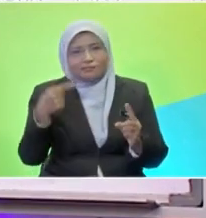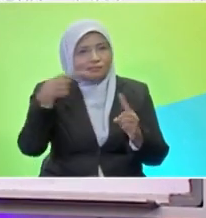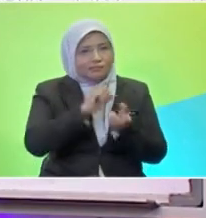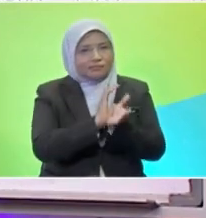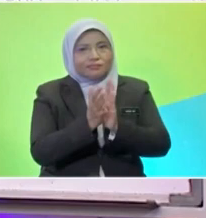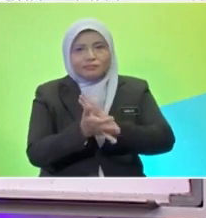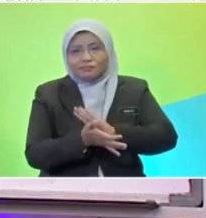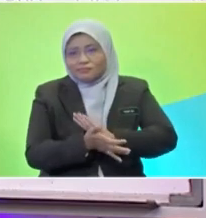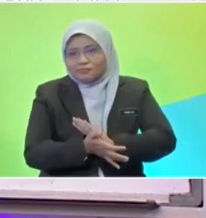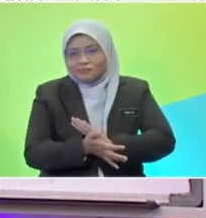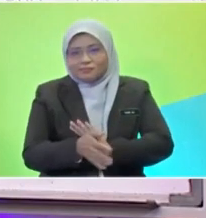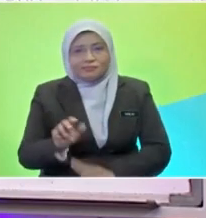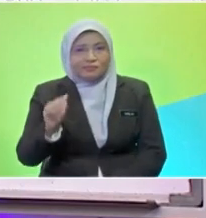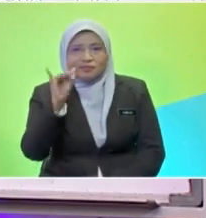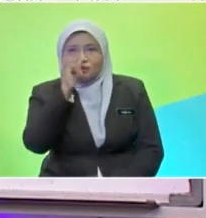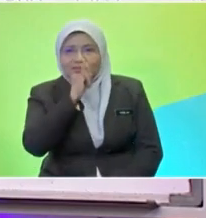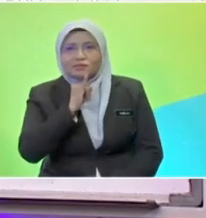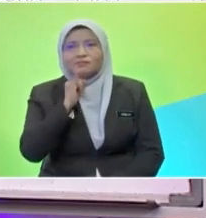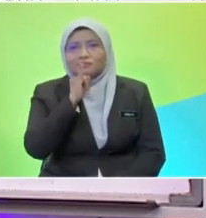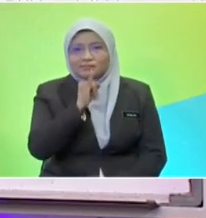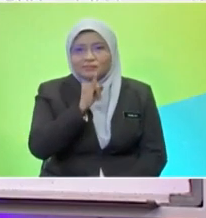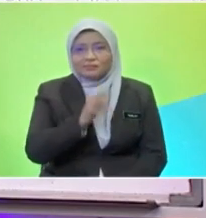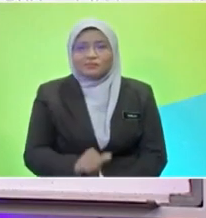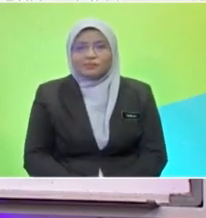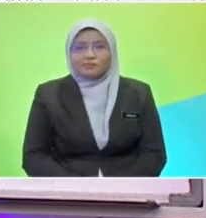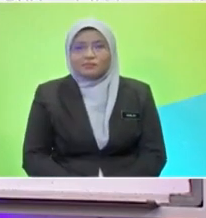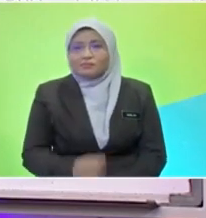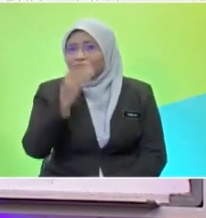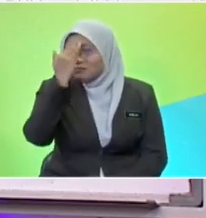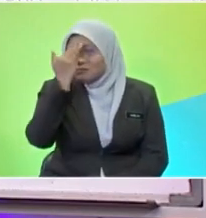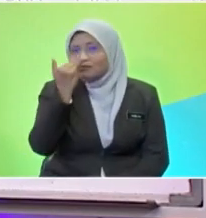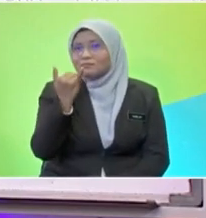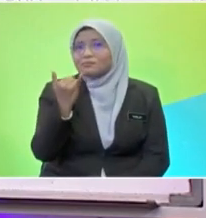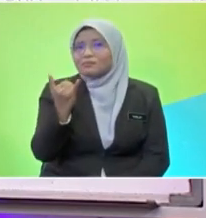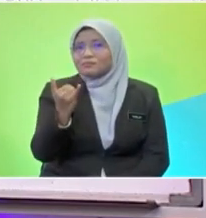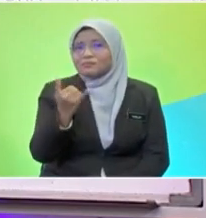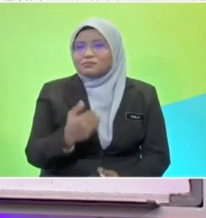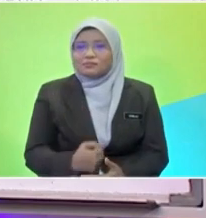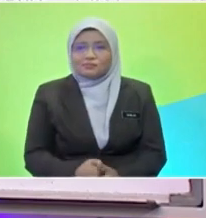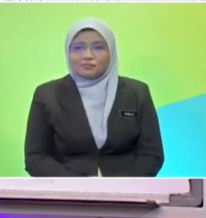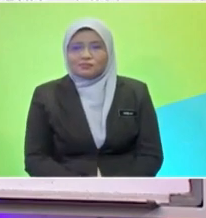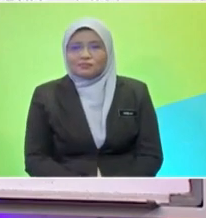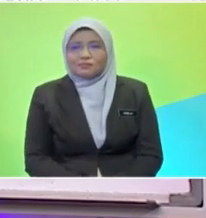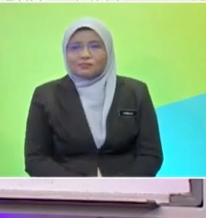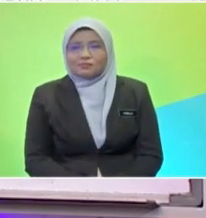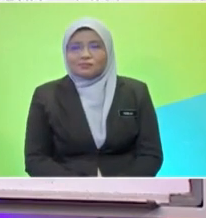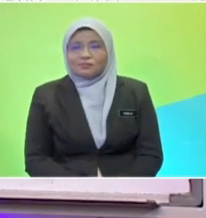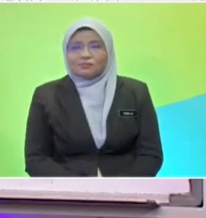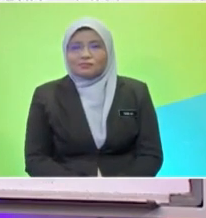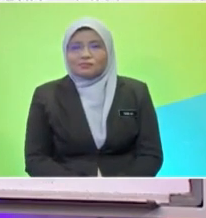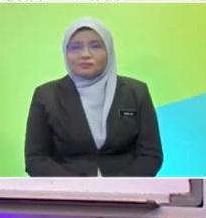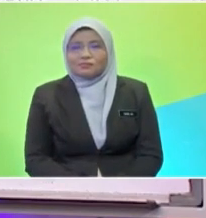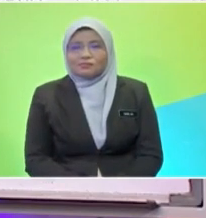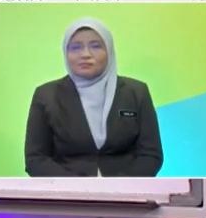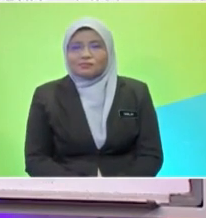singer? Tell us at least one reason. Why do you want to be a singer? K, okay? Give them some time first so